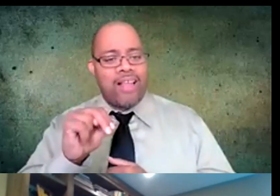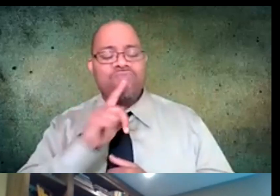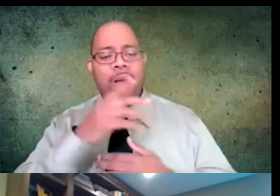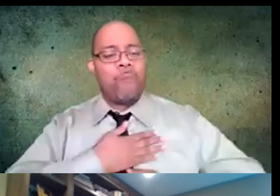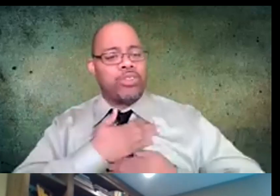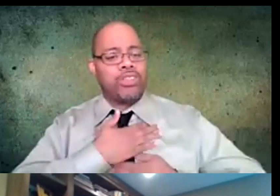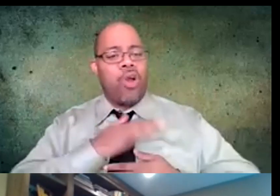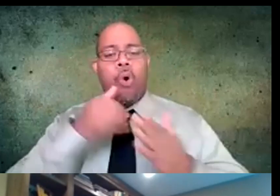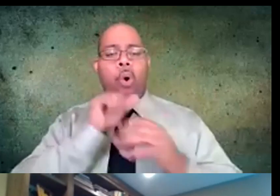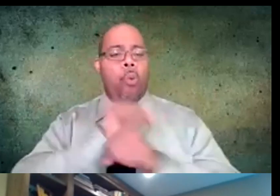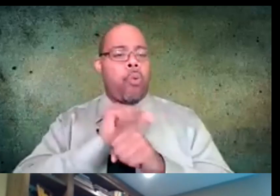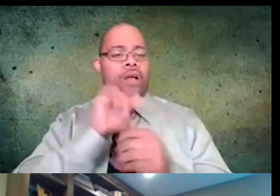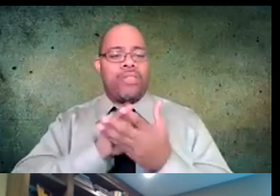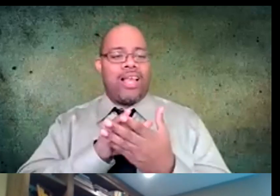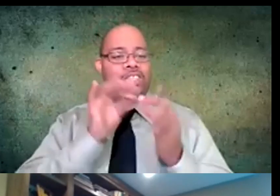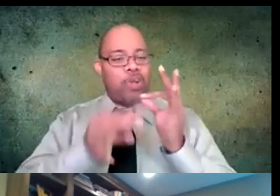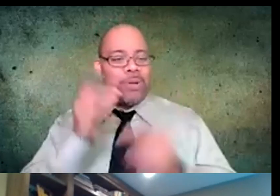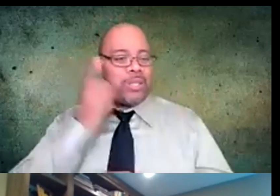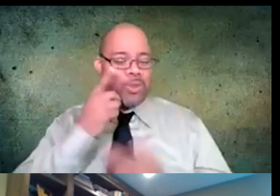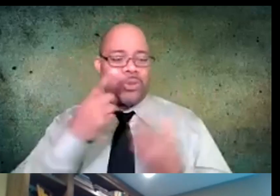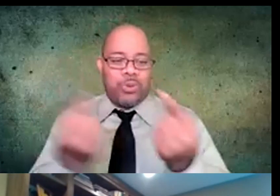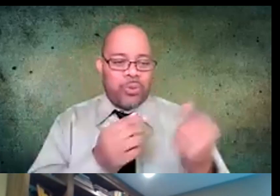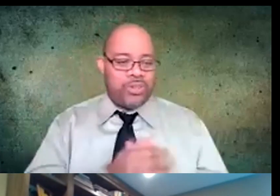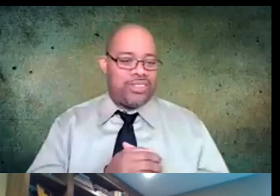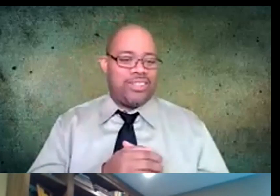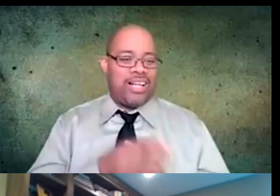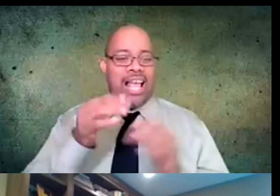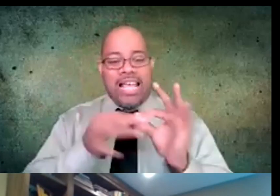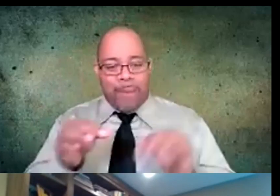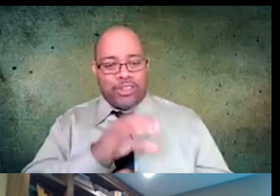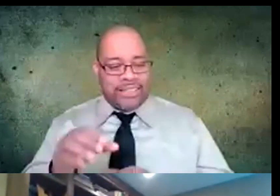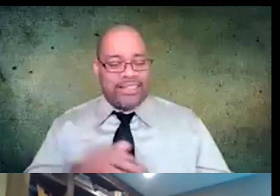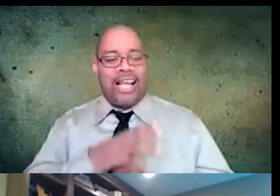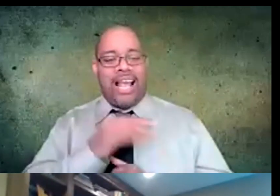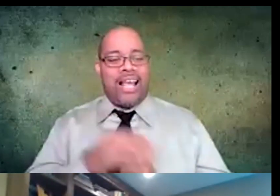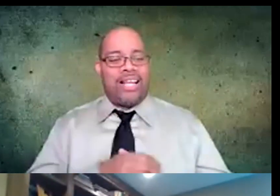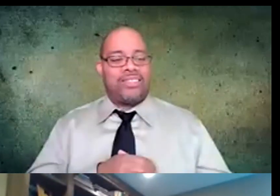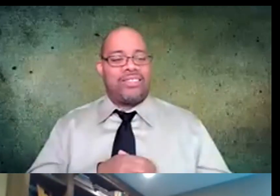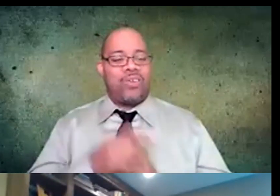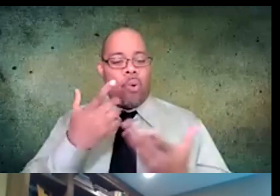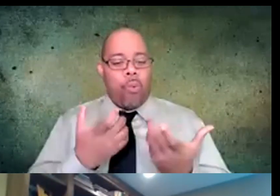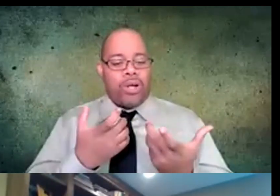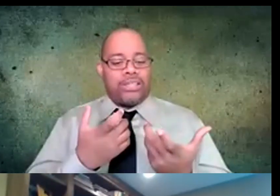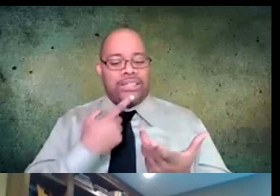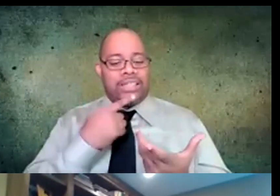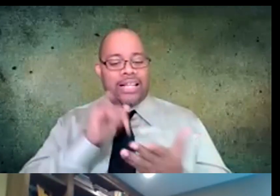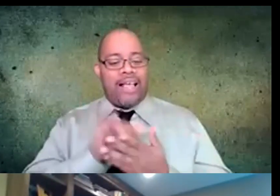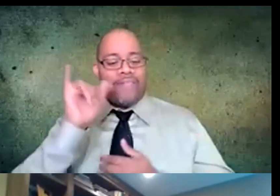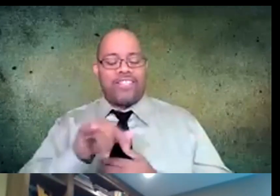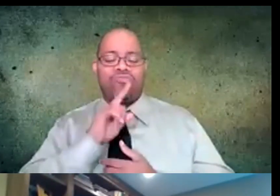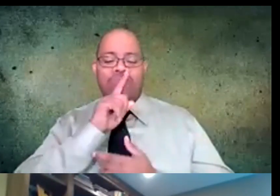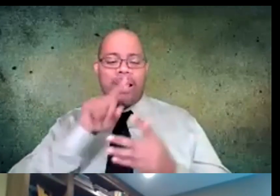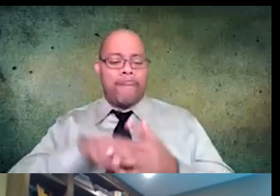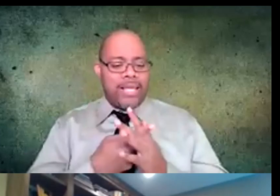all the work that the interpreter, Du Bois, is doing, and the captioner. And what I want to say is this is just the